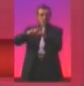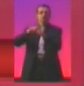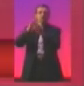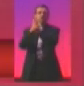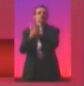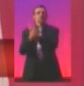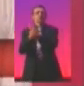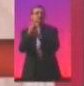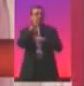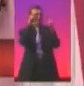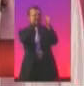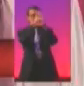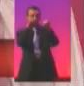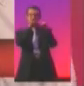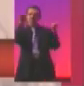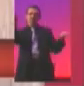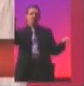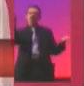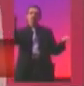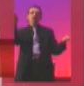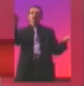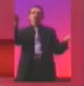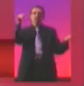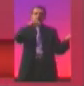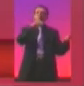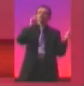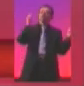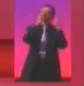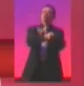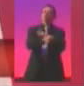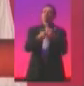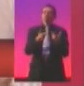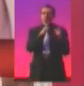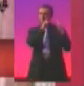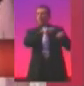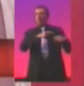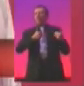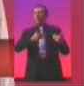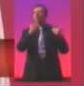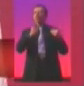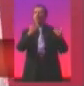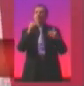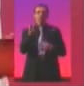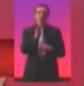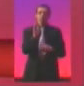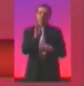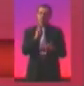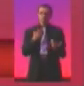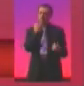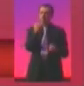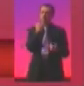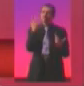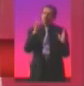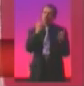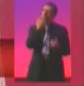That's not our vision of the fair society. That's why things have to change. That's why business as usual won't do. That's why we need to